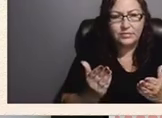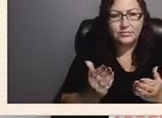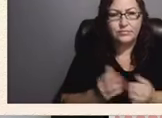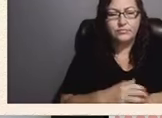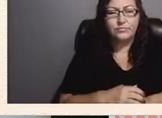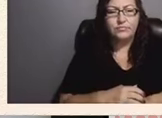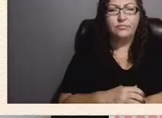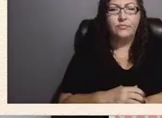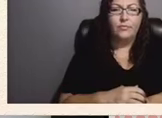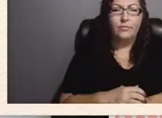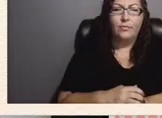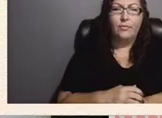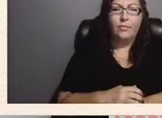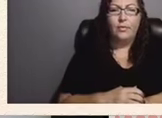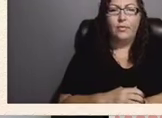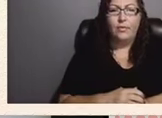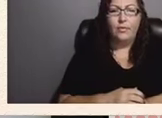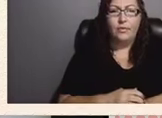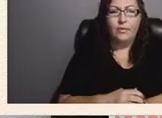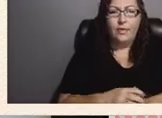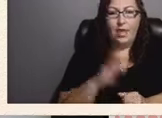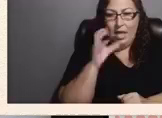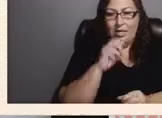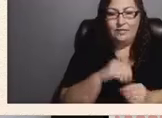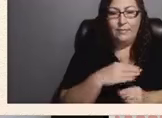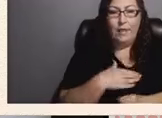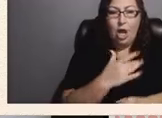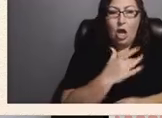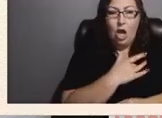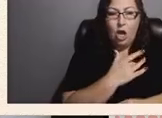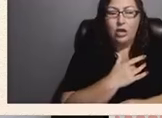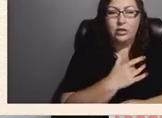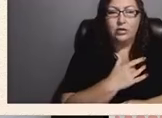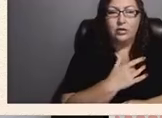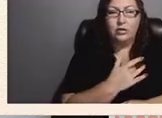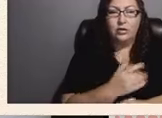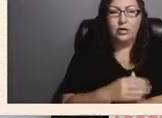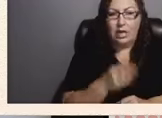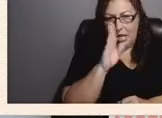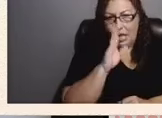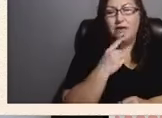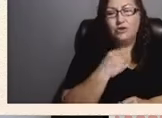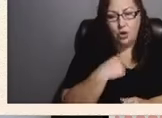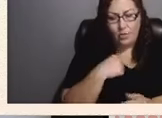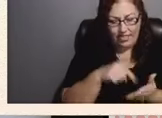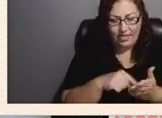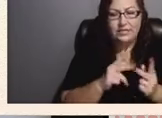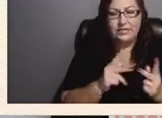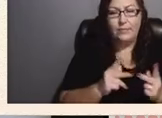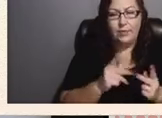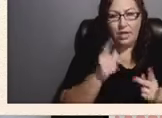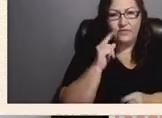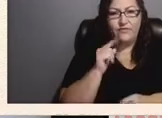And I guess in my heart, God told me this is the person.